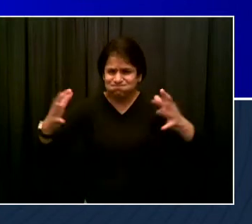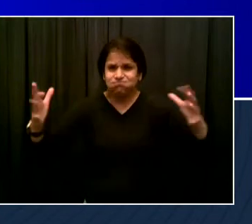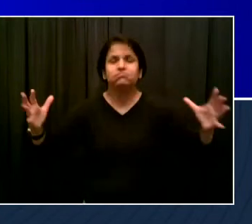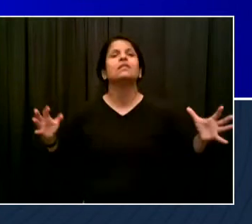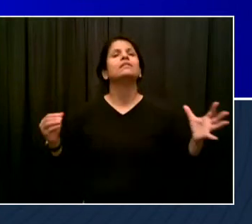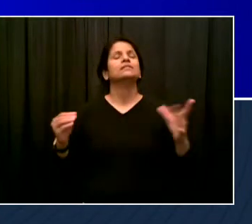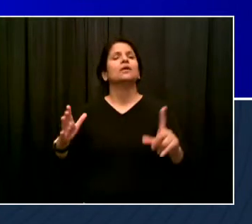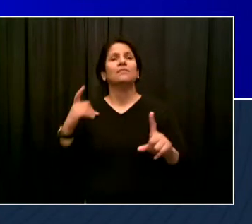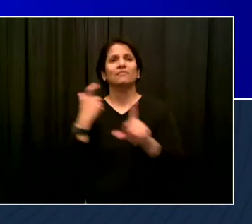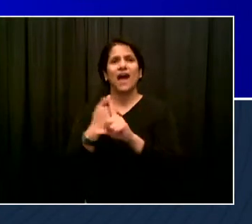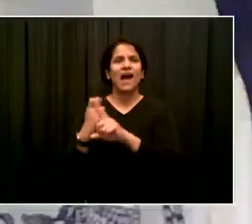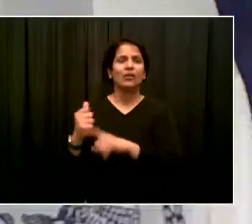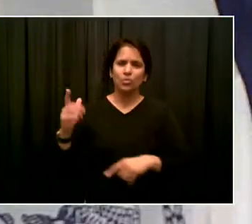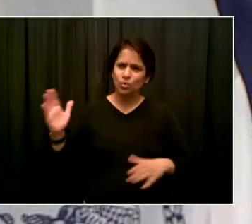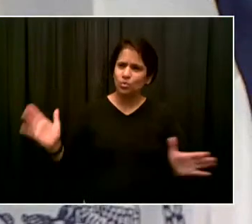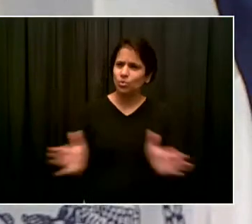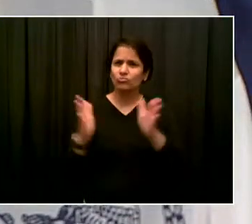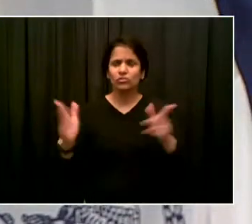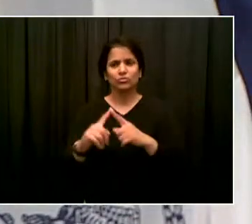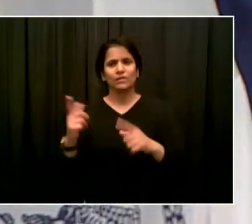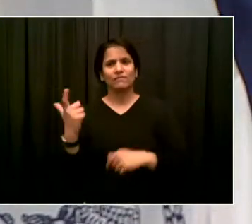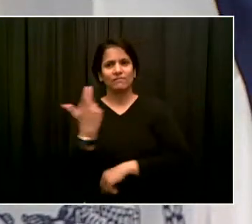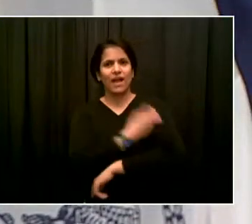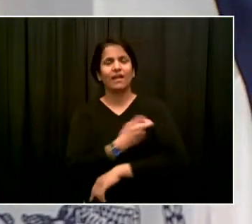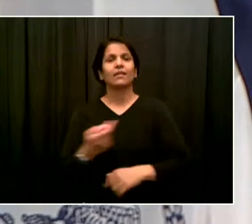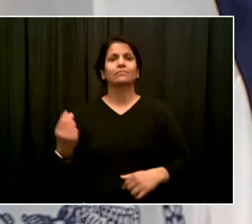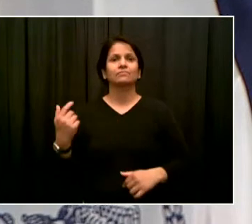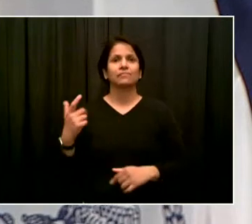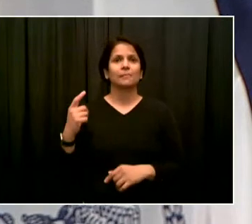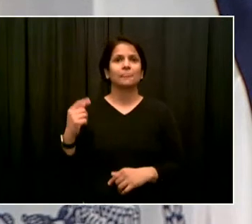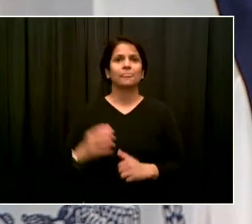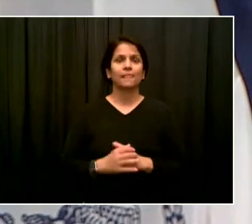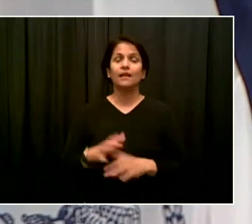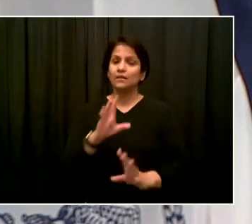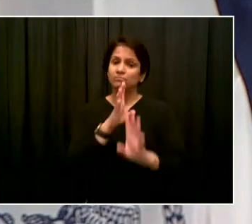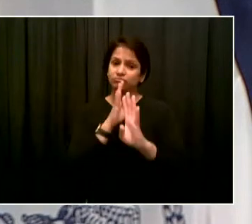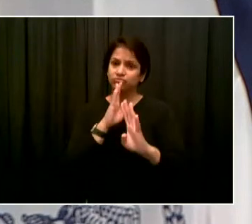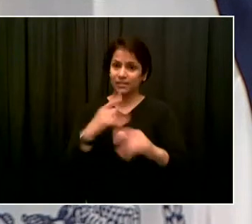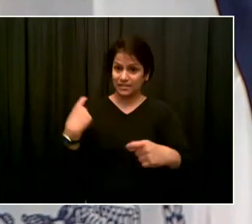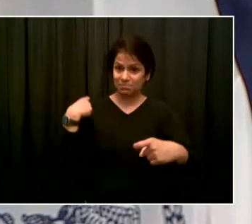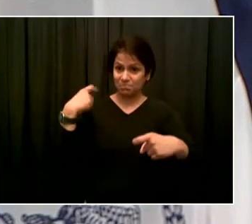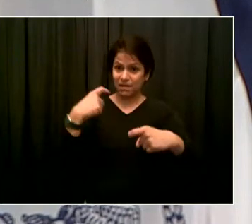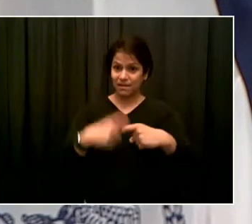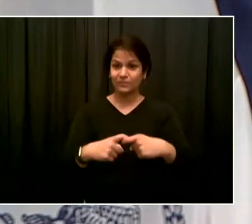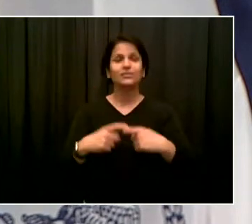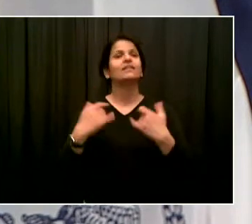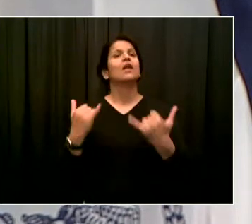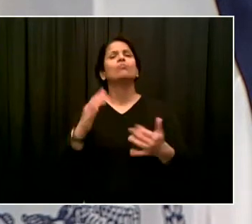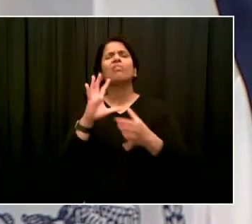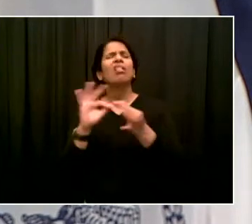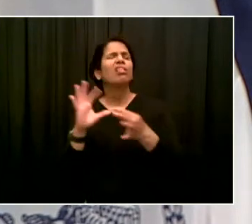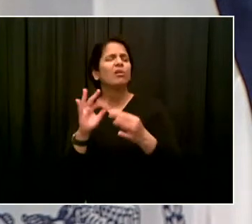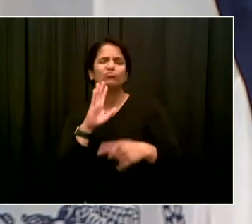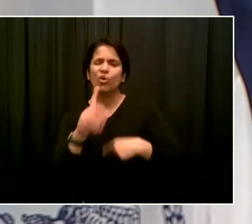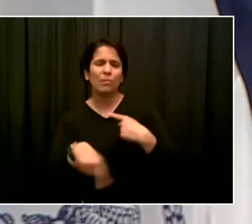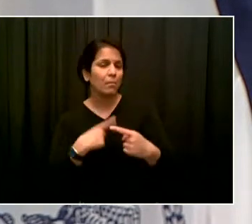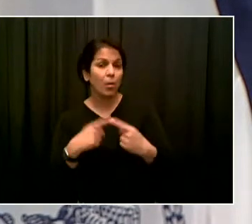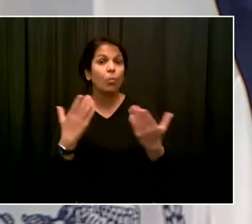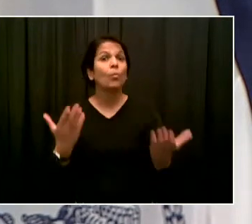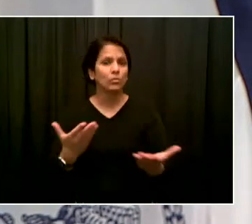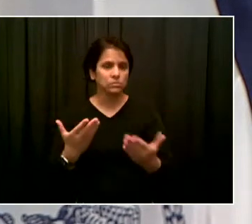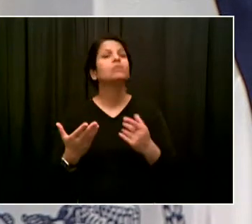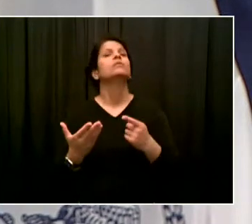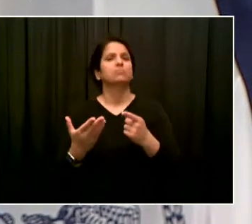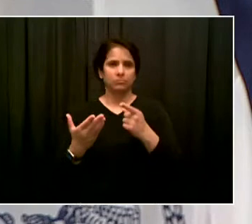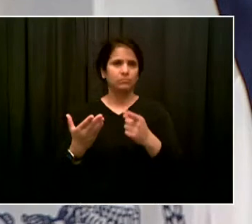yourself. Okay, a few words in Spanish. And I'm going to go back now to the efforts to help people